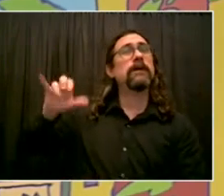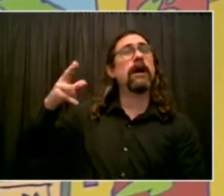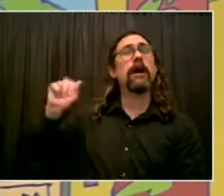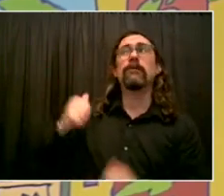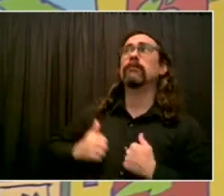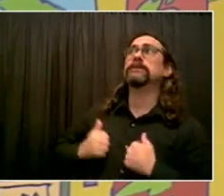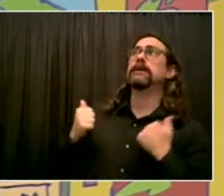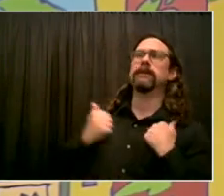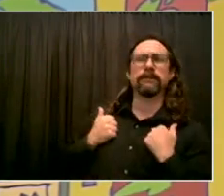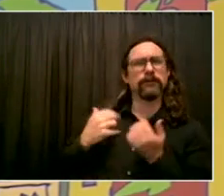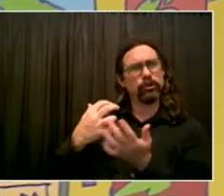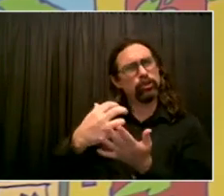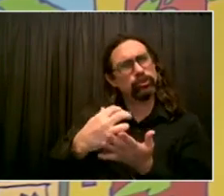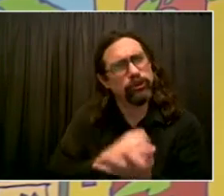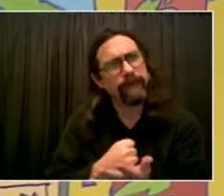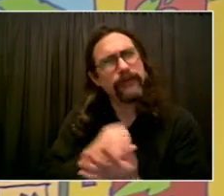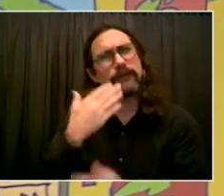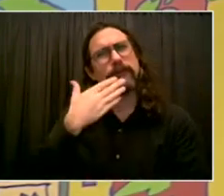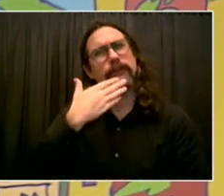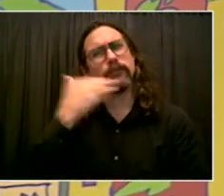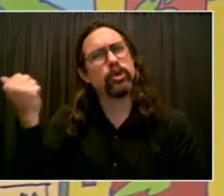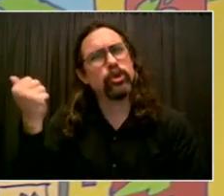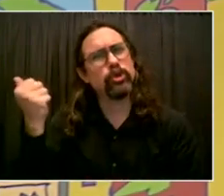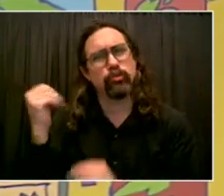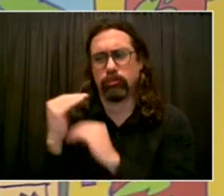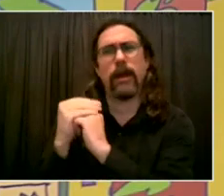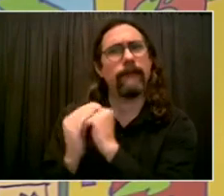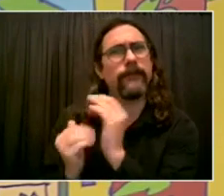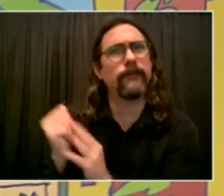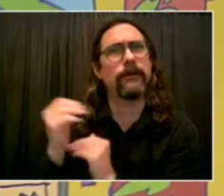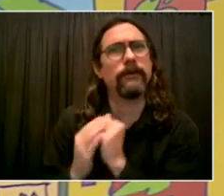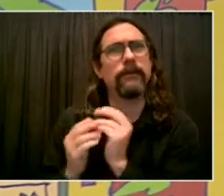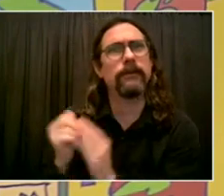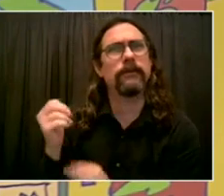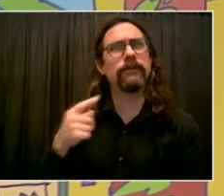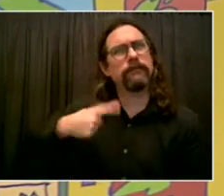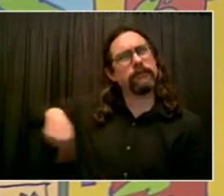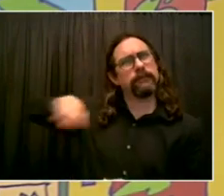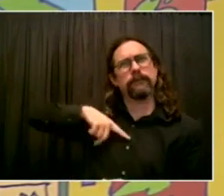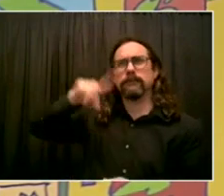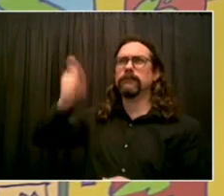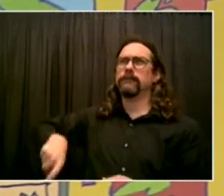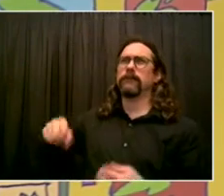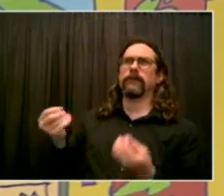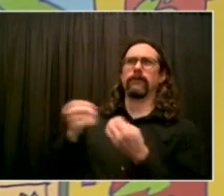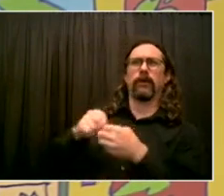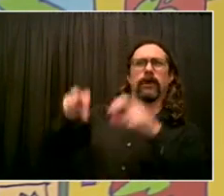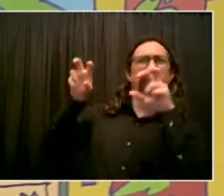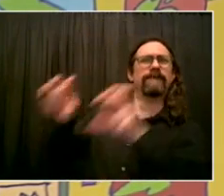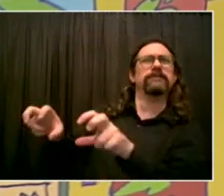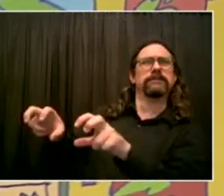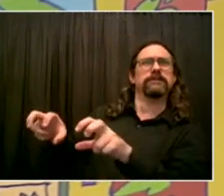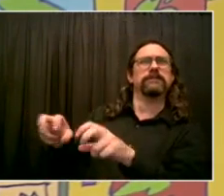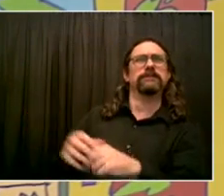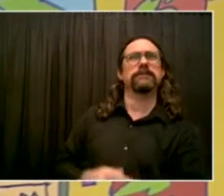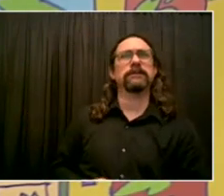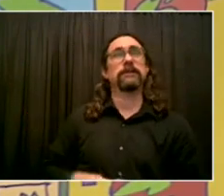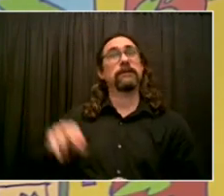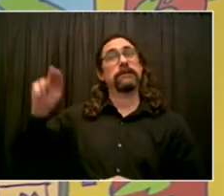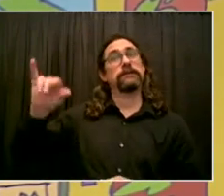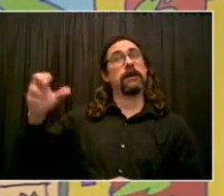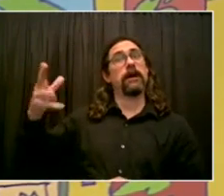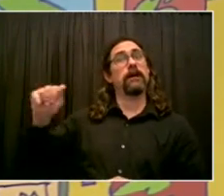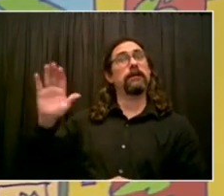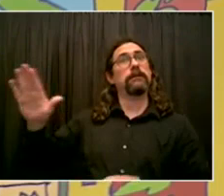in to start to fix what's broken and has been broken for decades in NYCHA. We need a lot of federal support. That's going to be a big piece of the